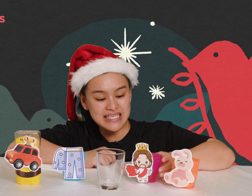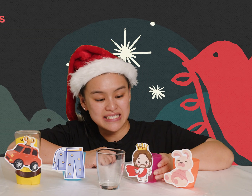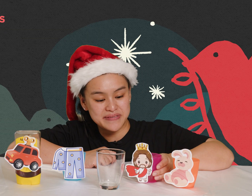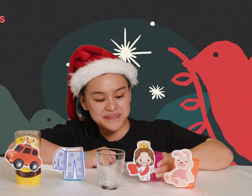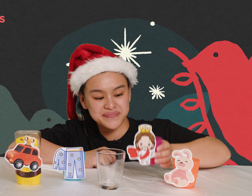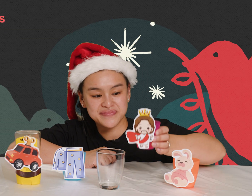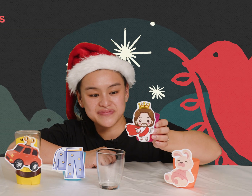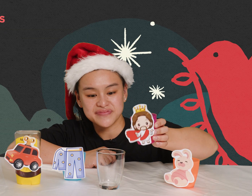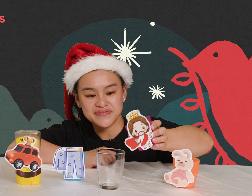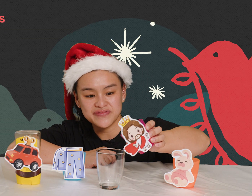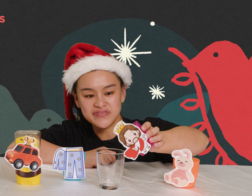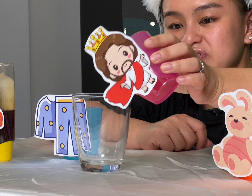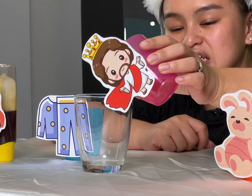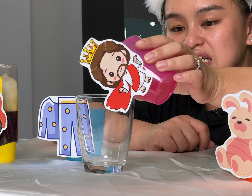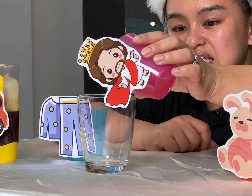Nations Kids.